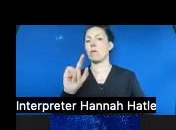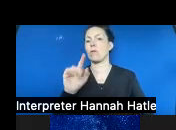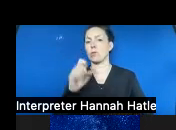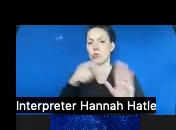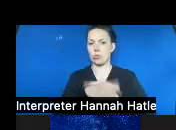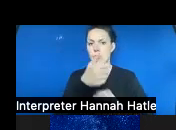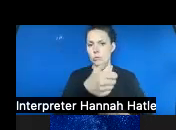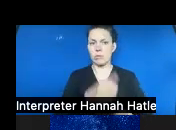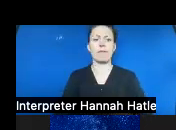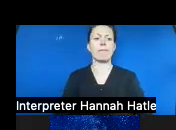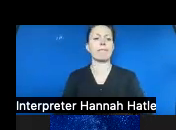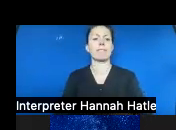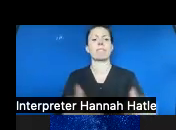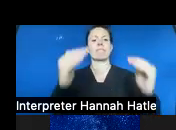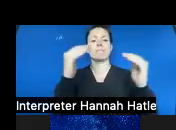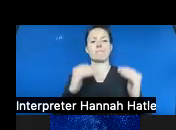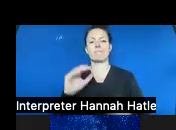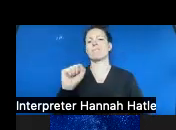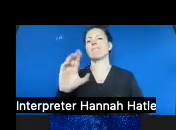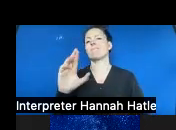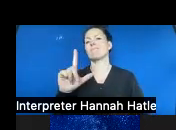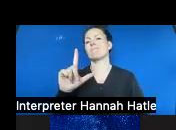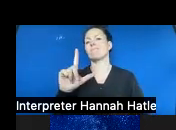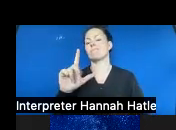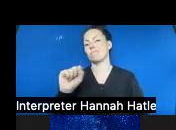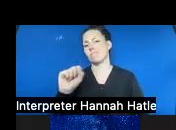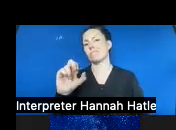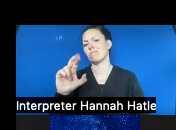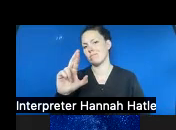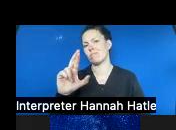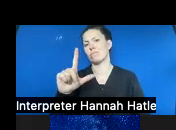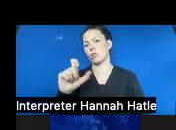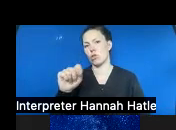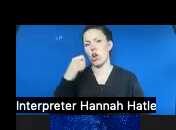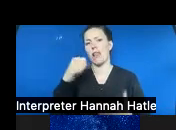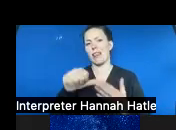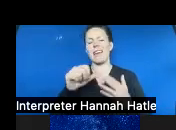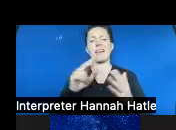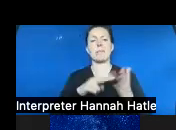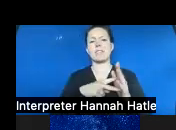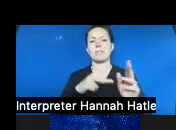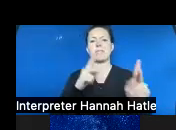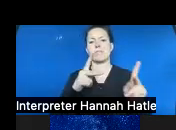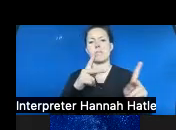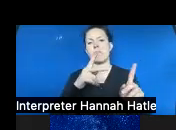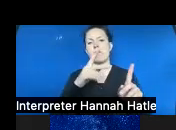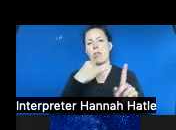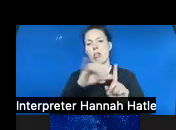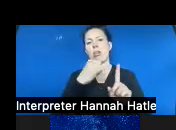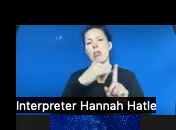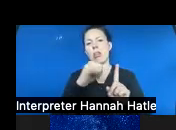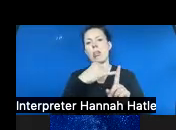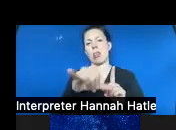scarlet letter, just being called names by your own community that know you're being trafficked, don't intervene, and then all the